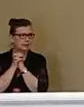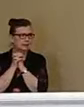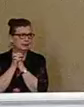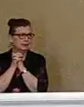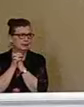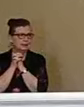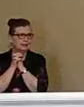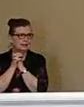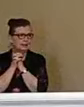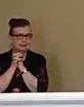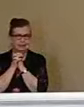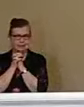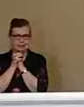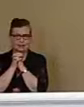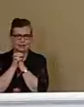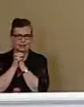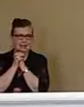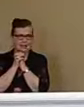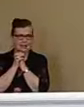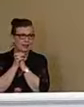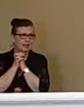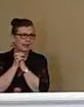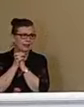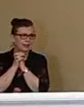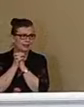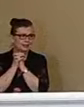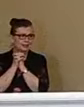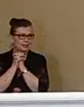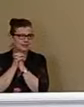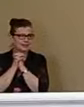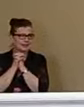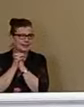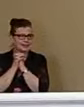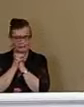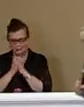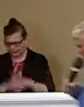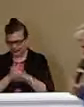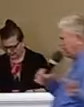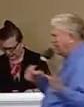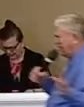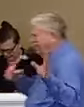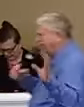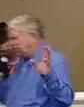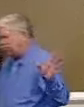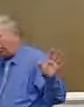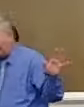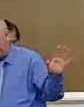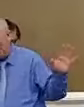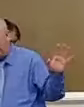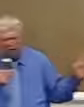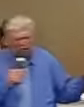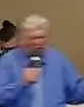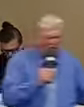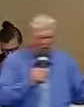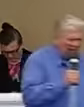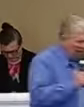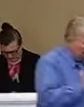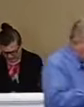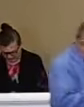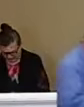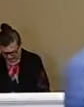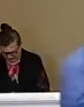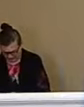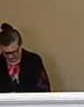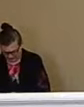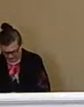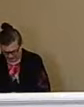you would, just, you don't want to come around the front, just pray where you're at. That's fine. The main thing is just pray. Mighty God.